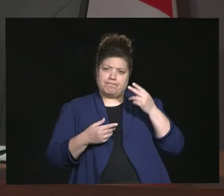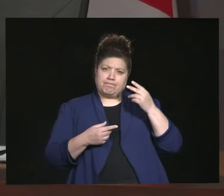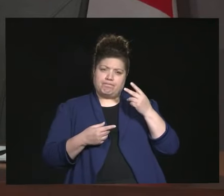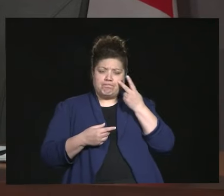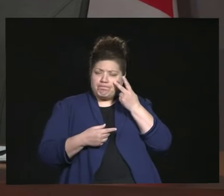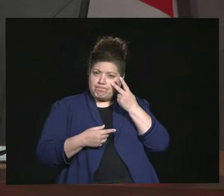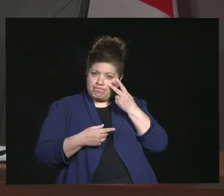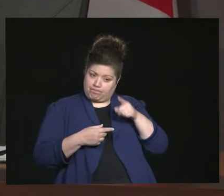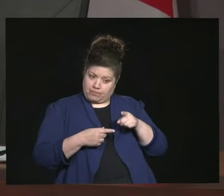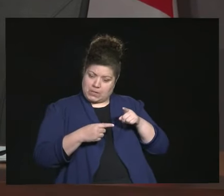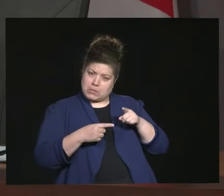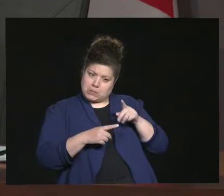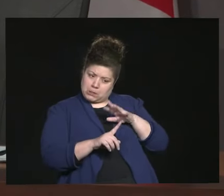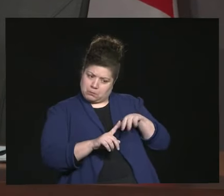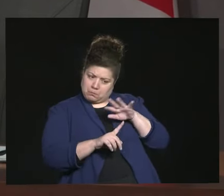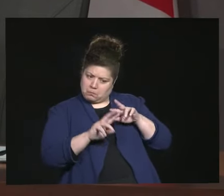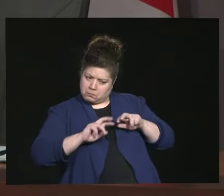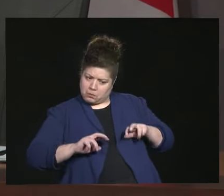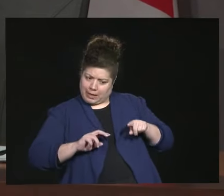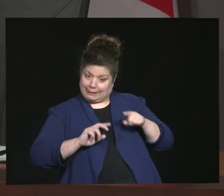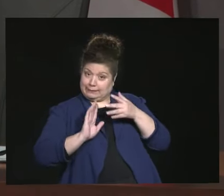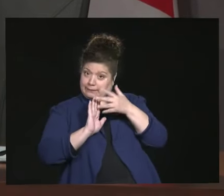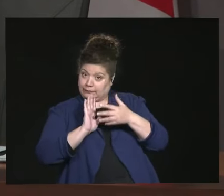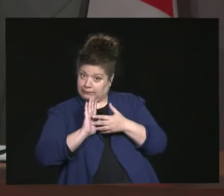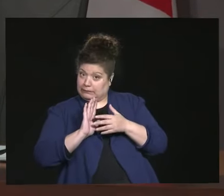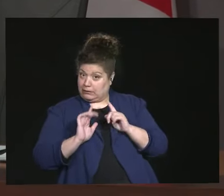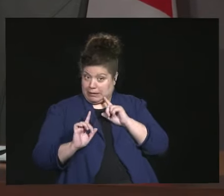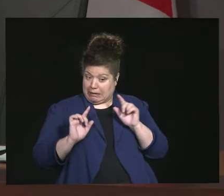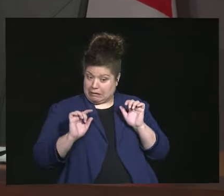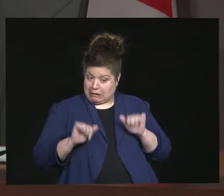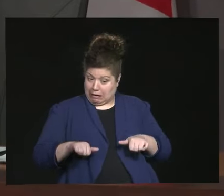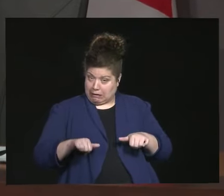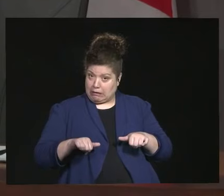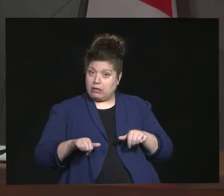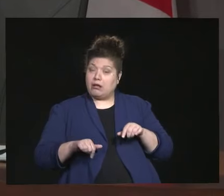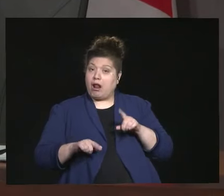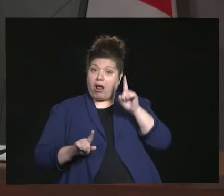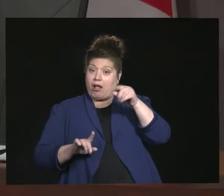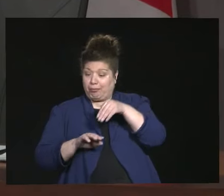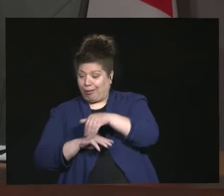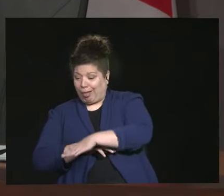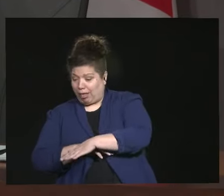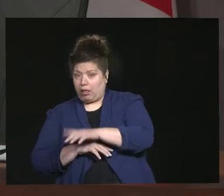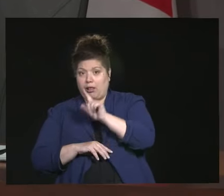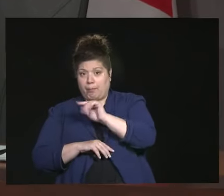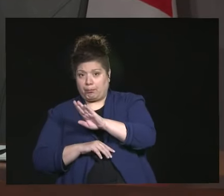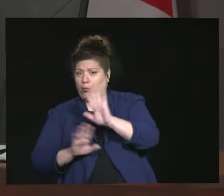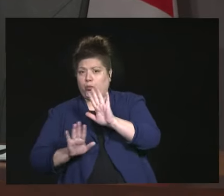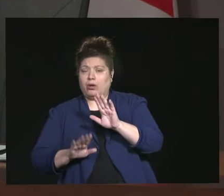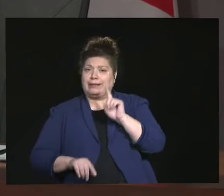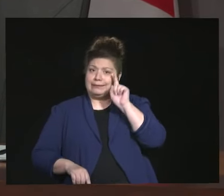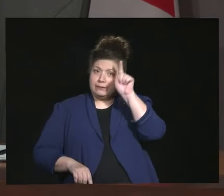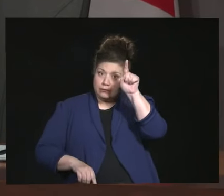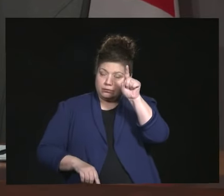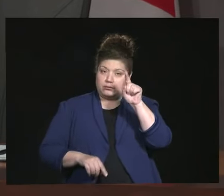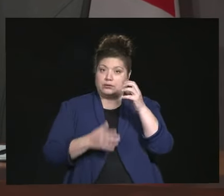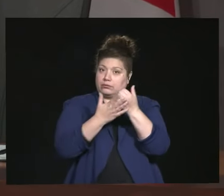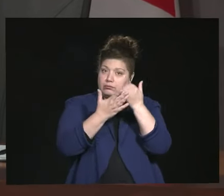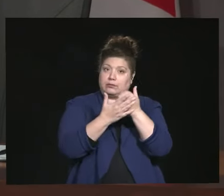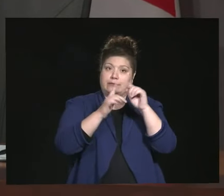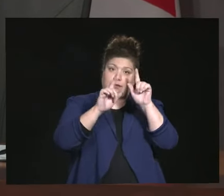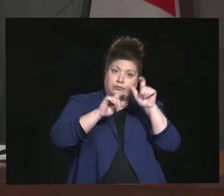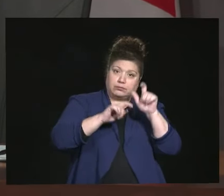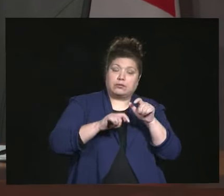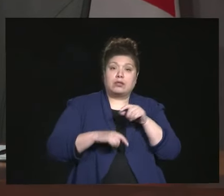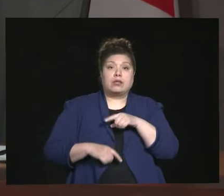mechanisms where they can do that much closer to the patients. And so the National Microbiology Lab is